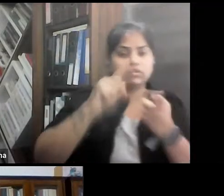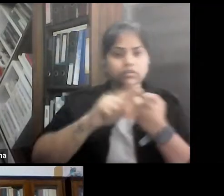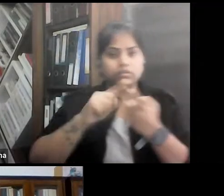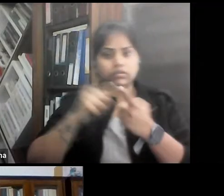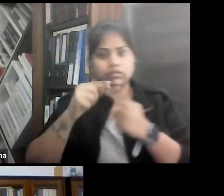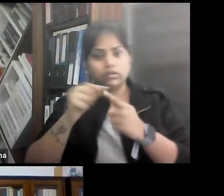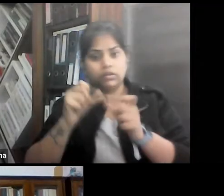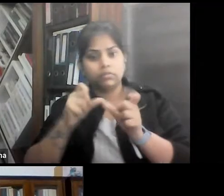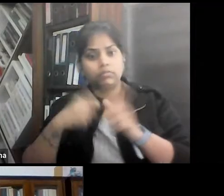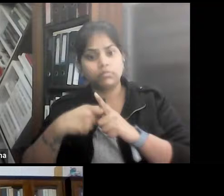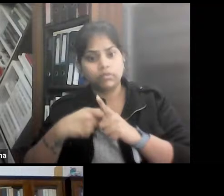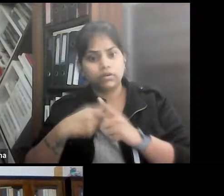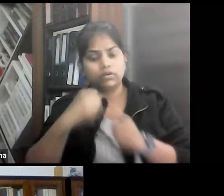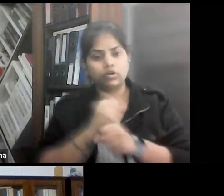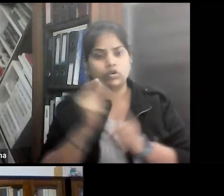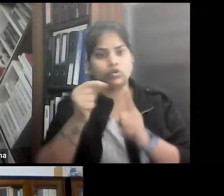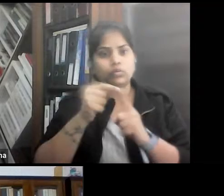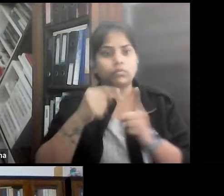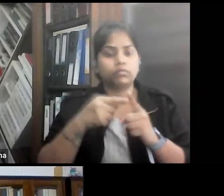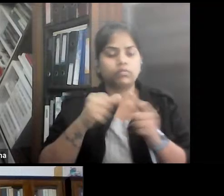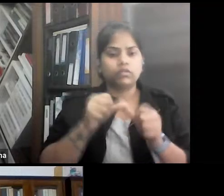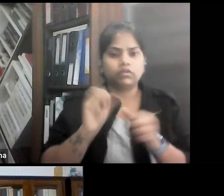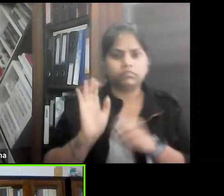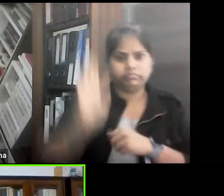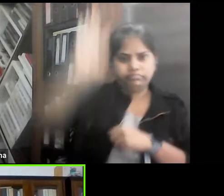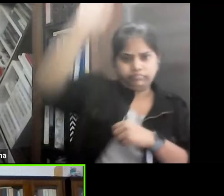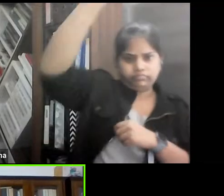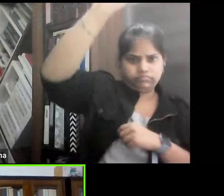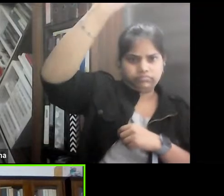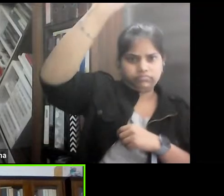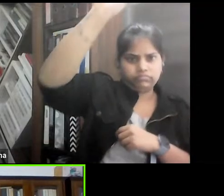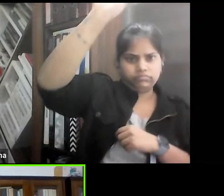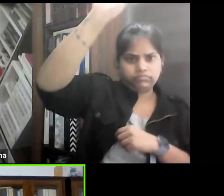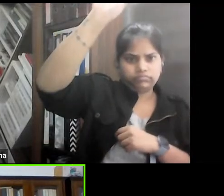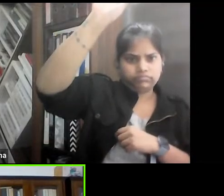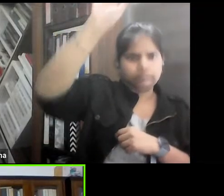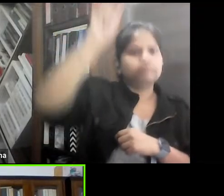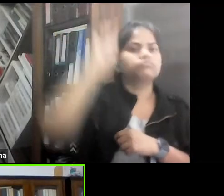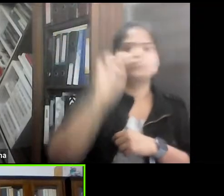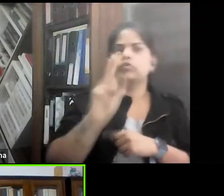think perhaps we can take him first. Yes, and then Deepak. we can read out the...